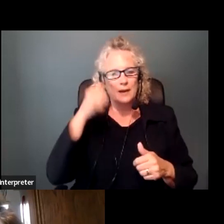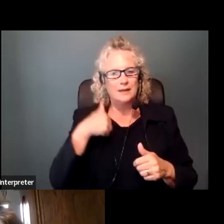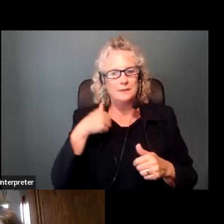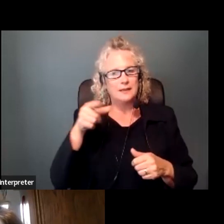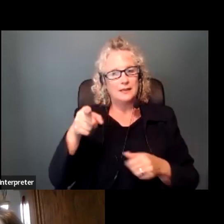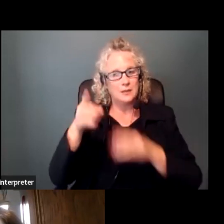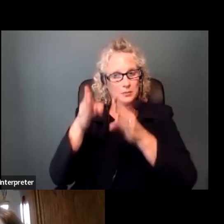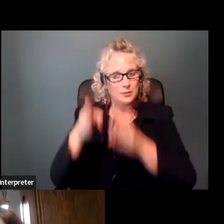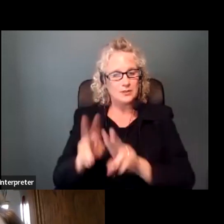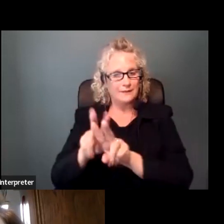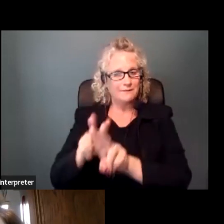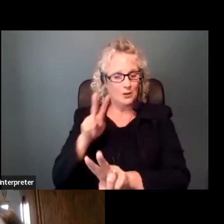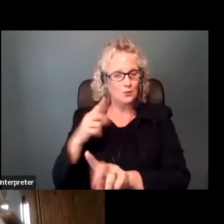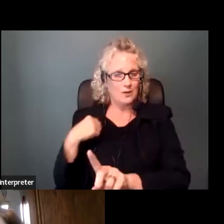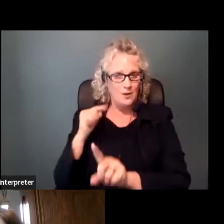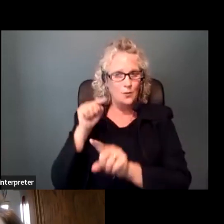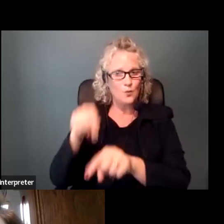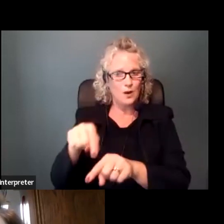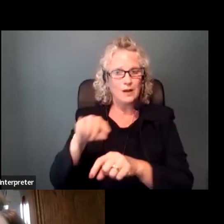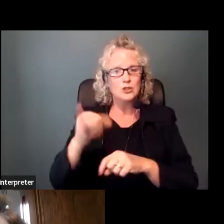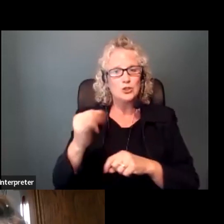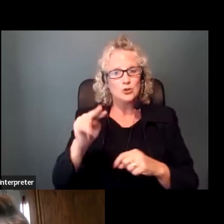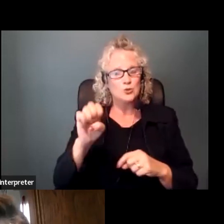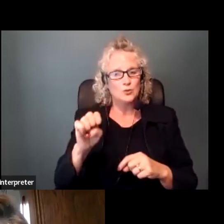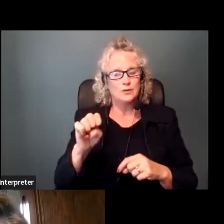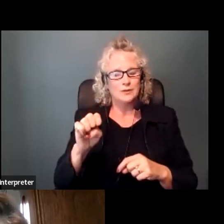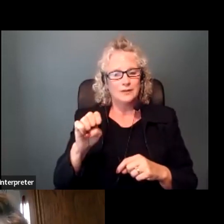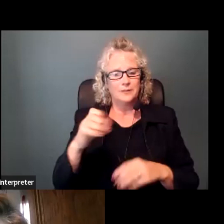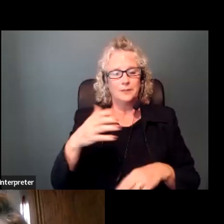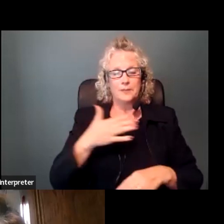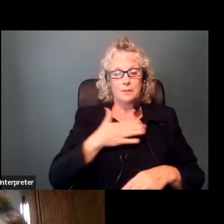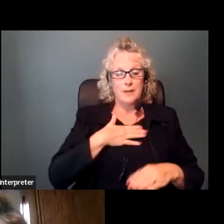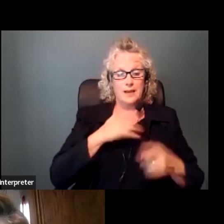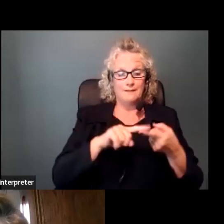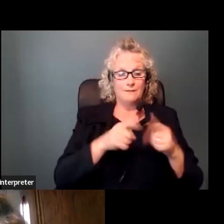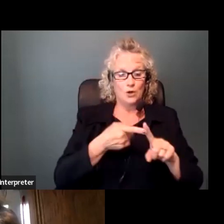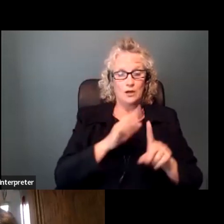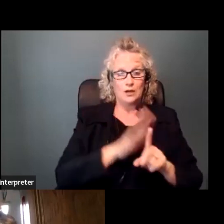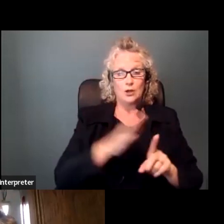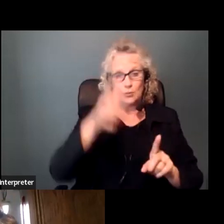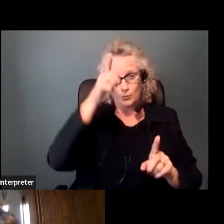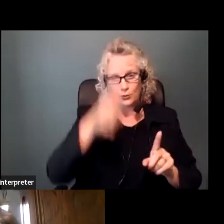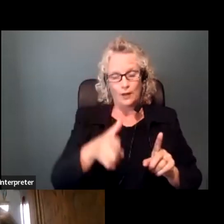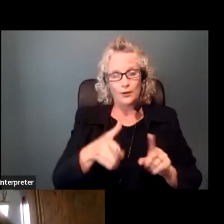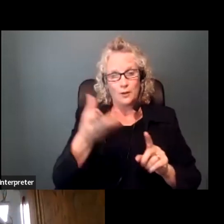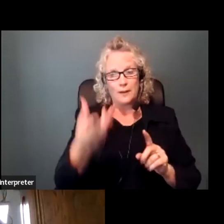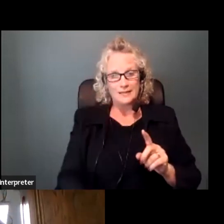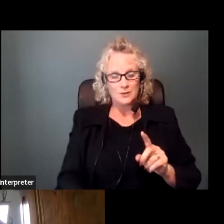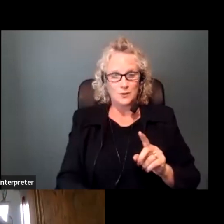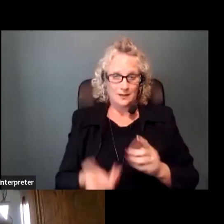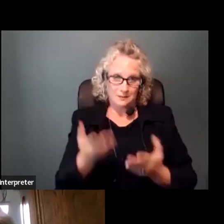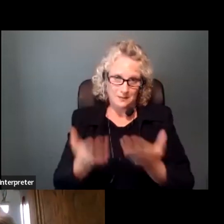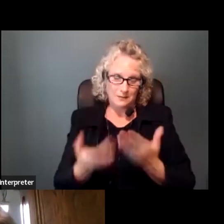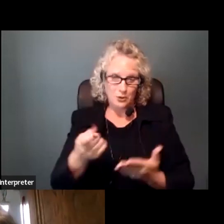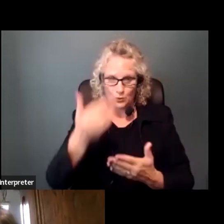in June. And my friend's brother passed away. And some of you know who this person is. It's my friend